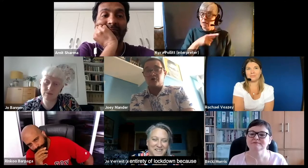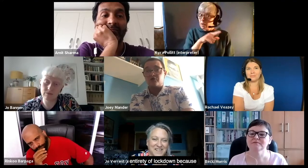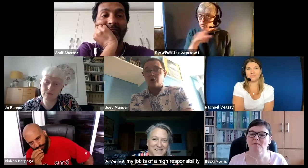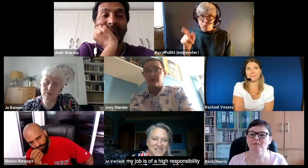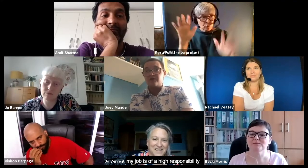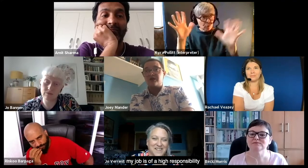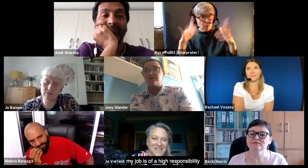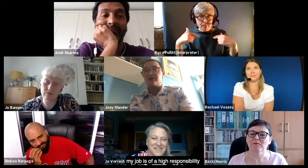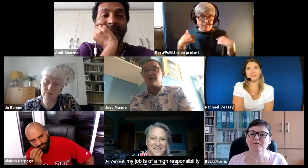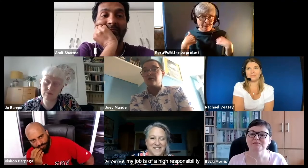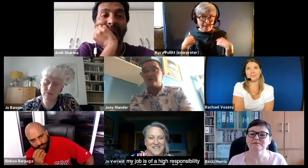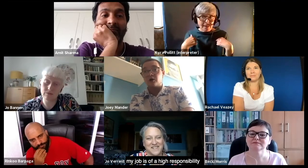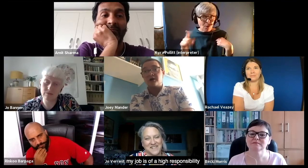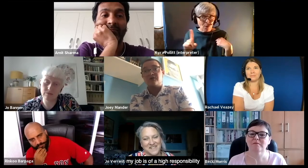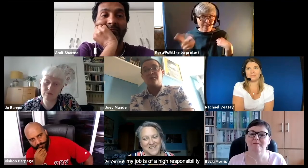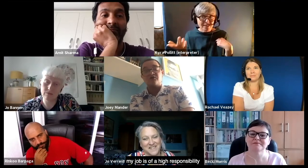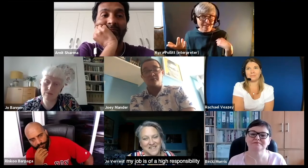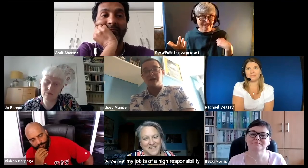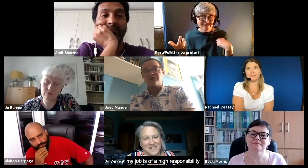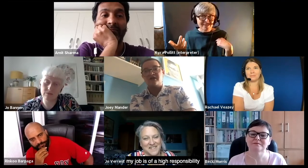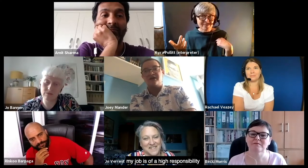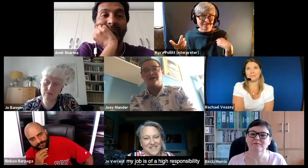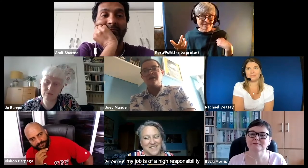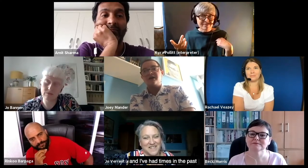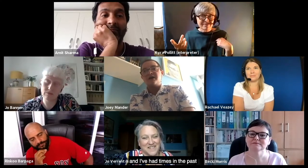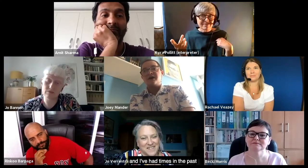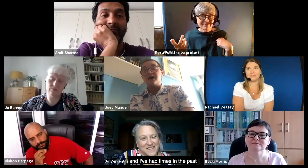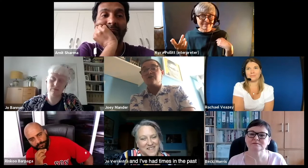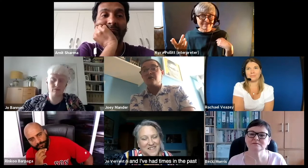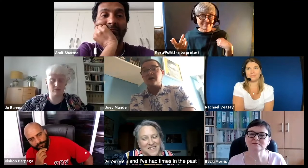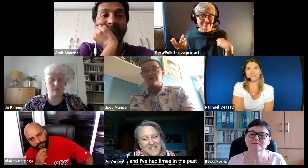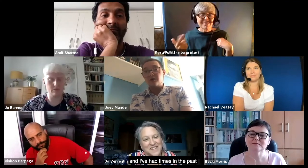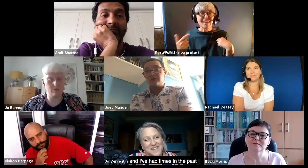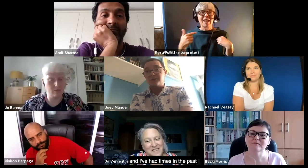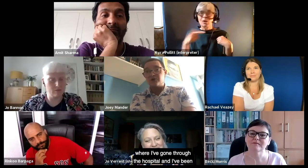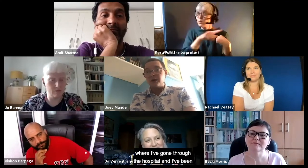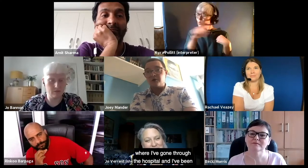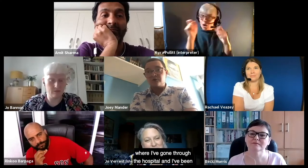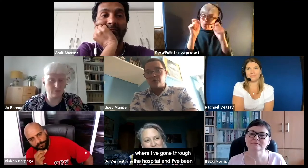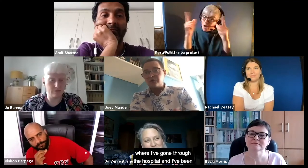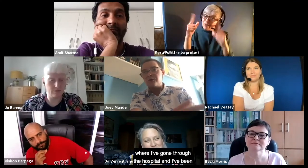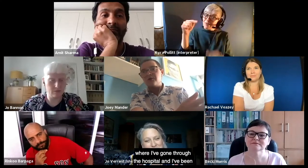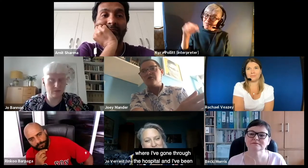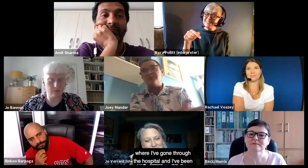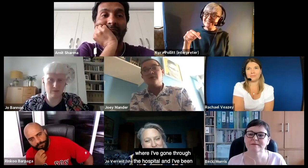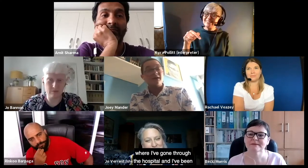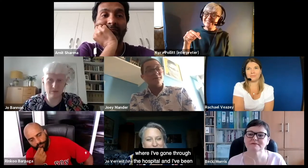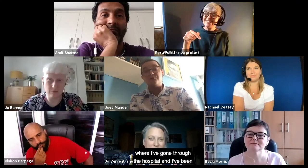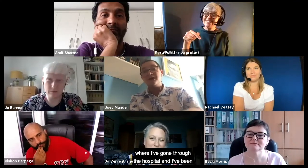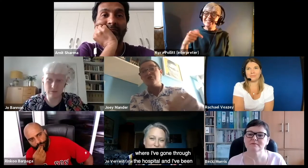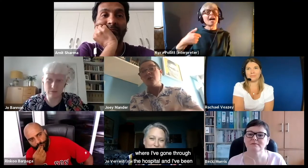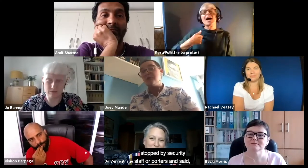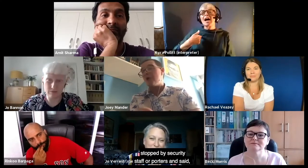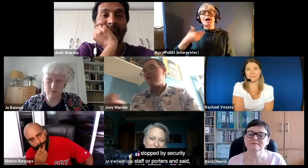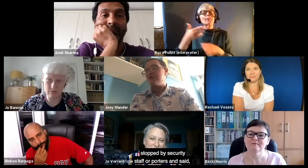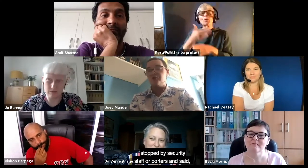because my job is of a high responsibility, and I've had times in the past where I've gone through the hospital and I've